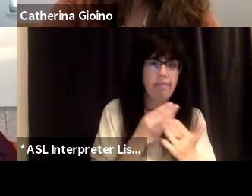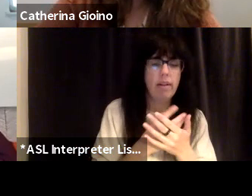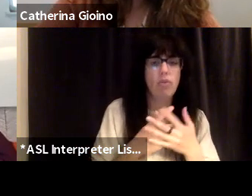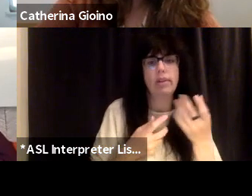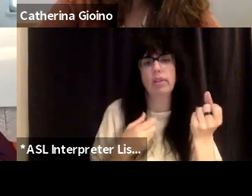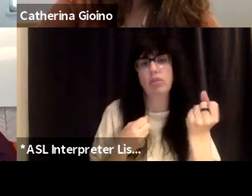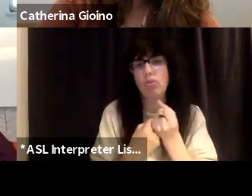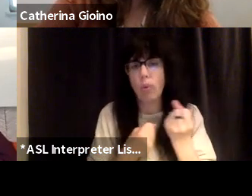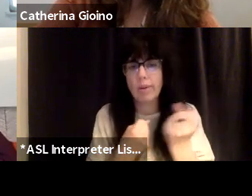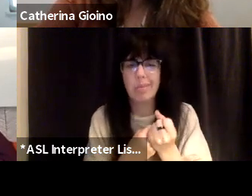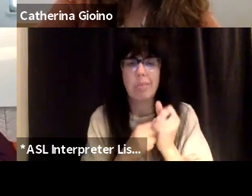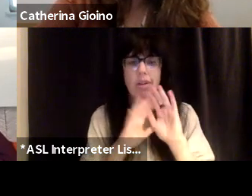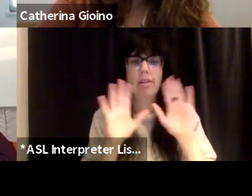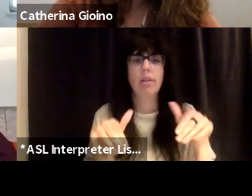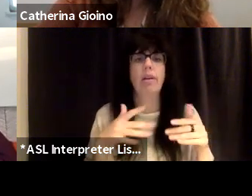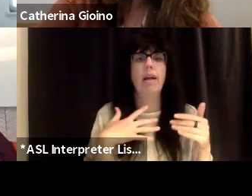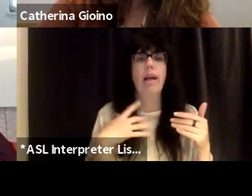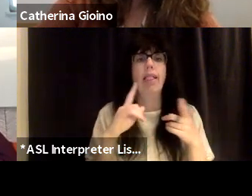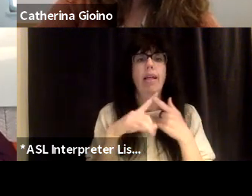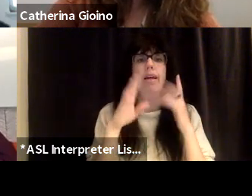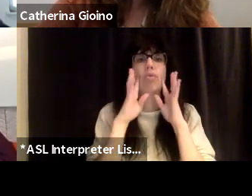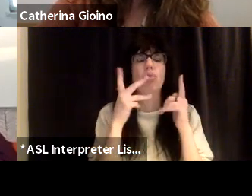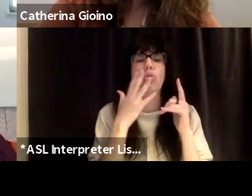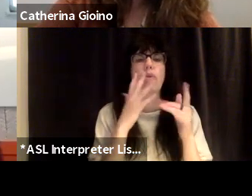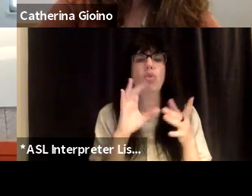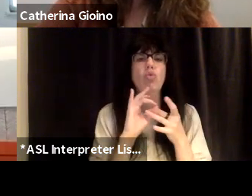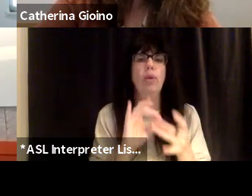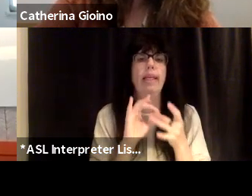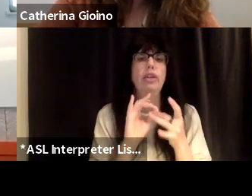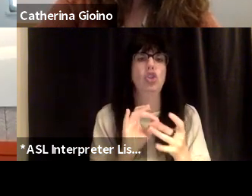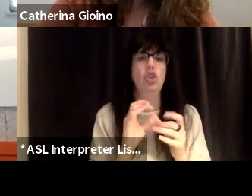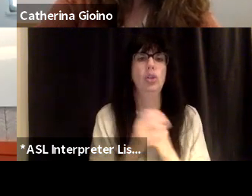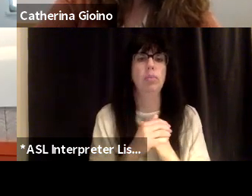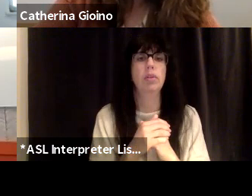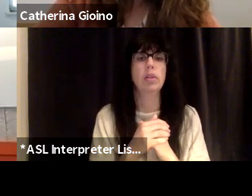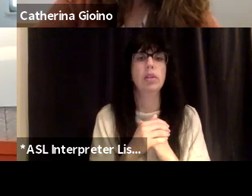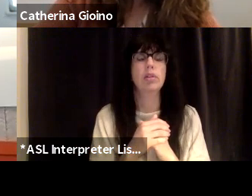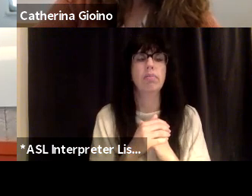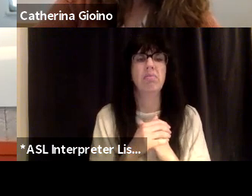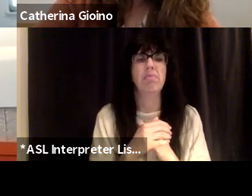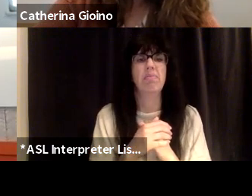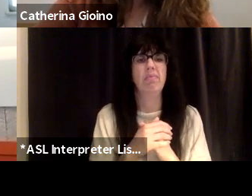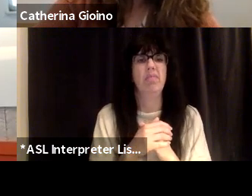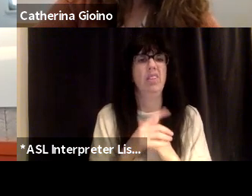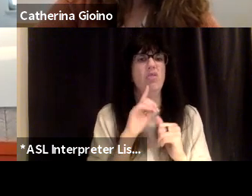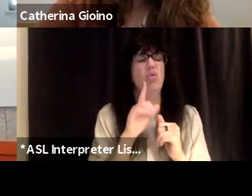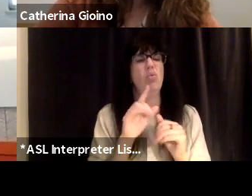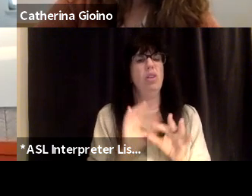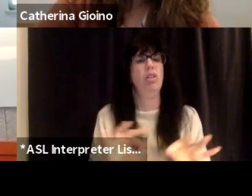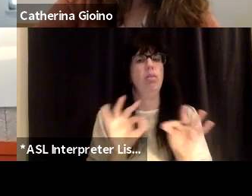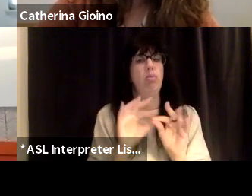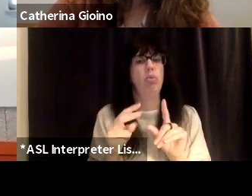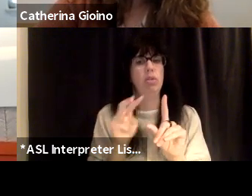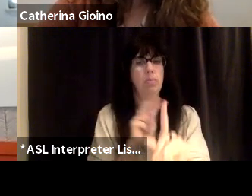stuff. I just like to create good relationships. I think it's a very necessary perspective. I really believe